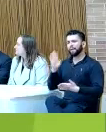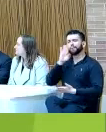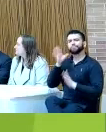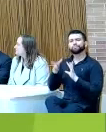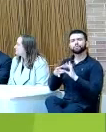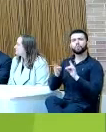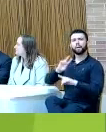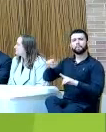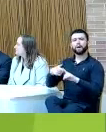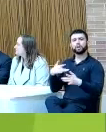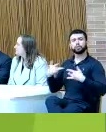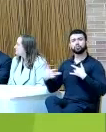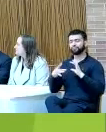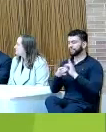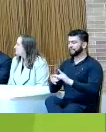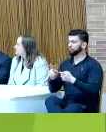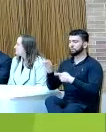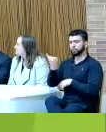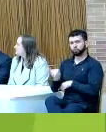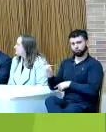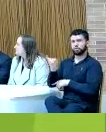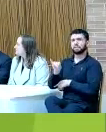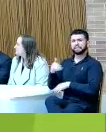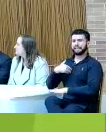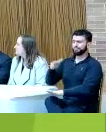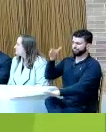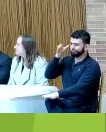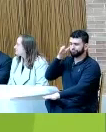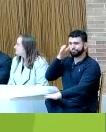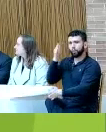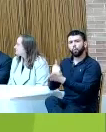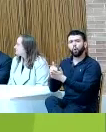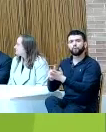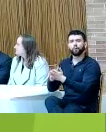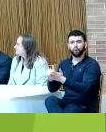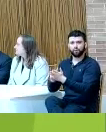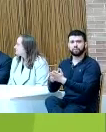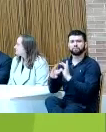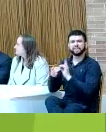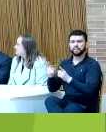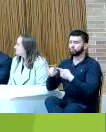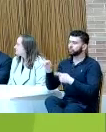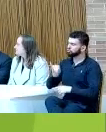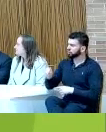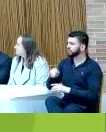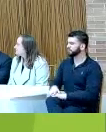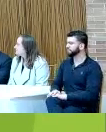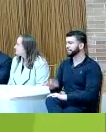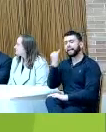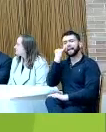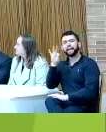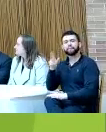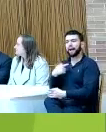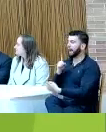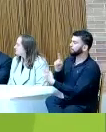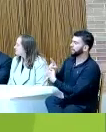to Insurance because I I I tend to hear these concerns a lot um when interacting with Realtors